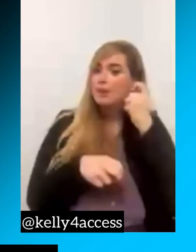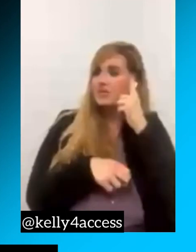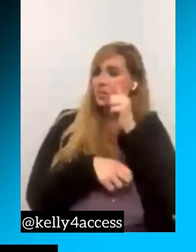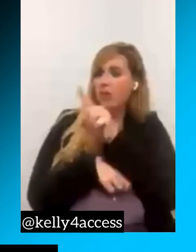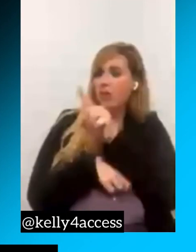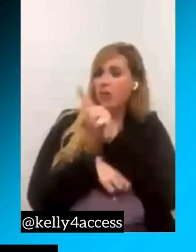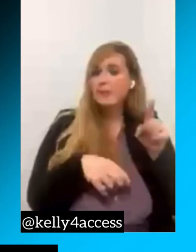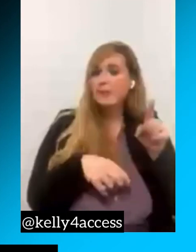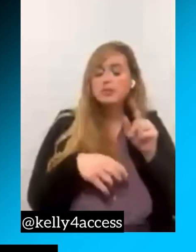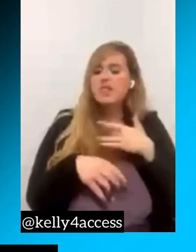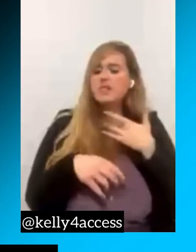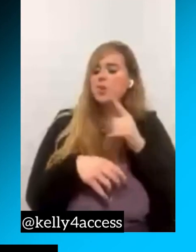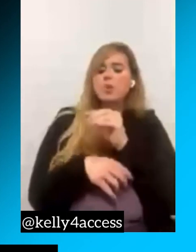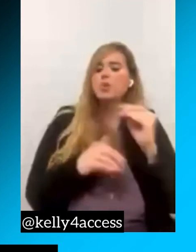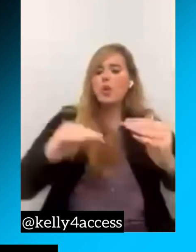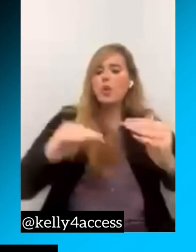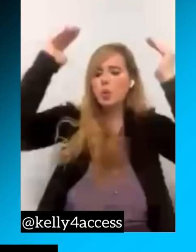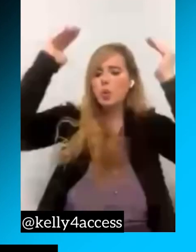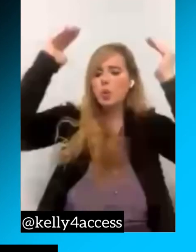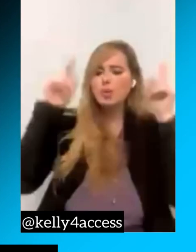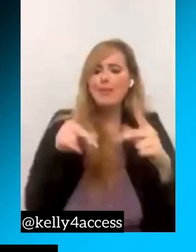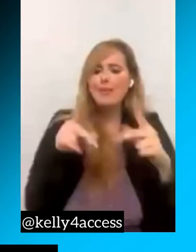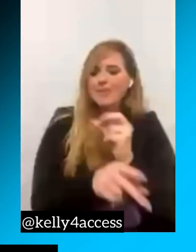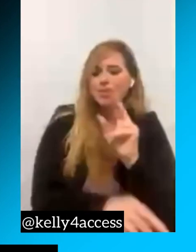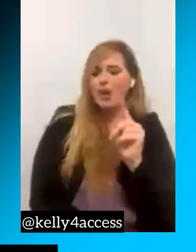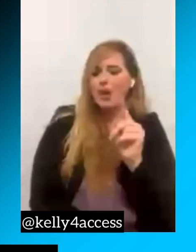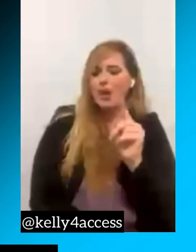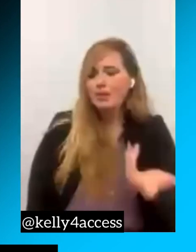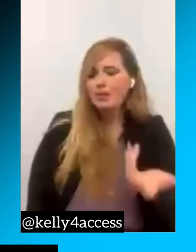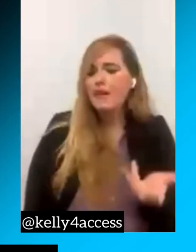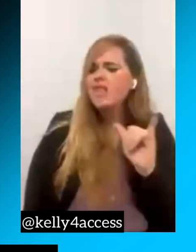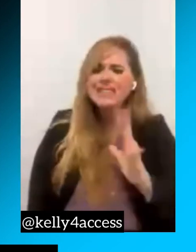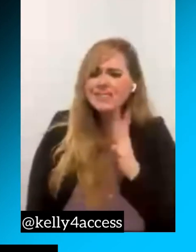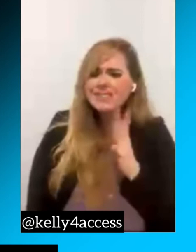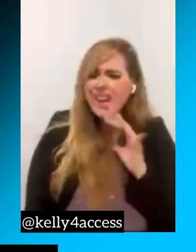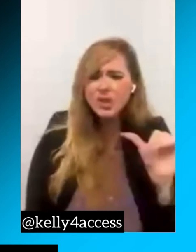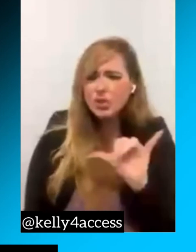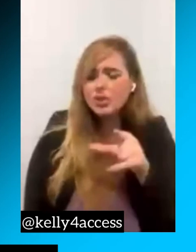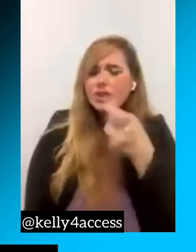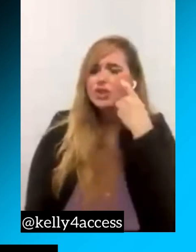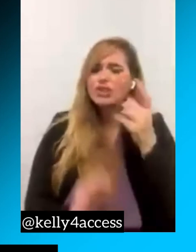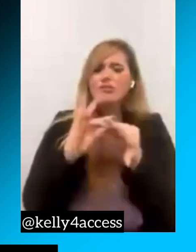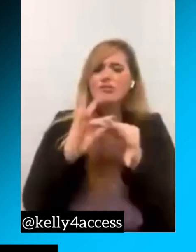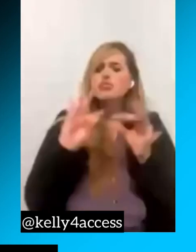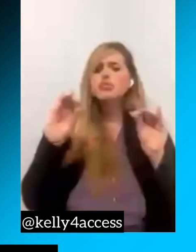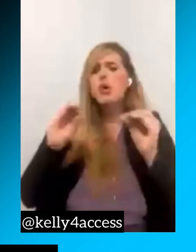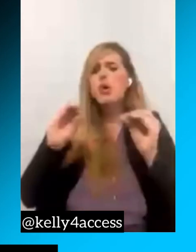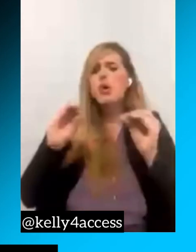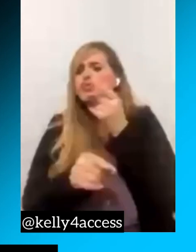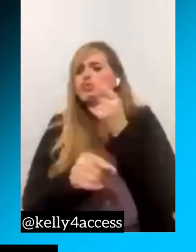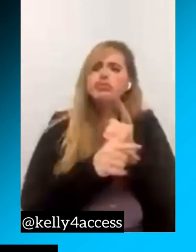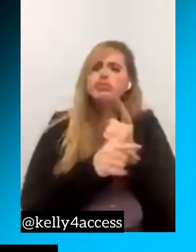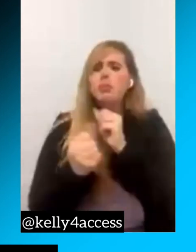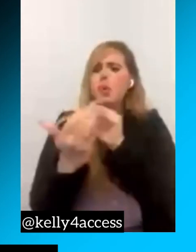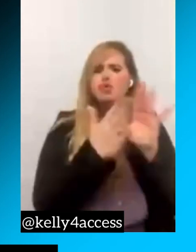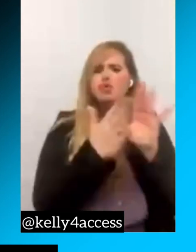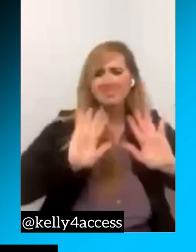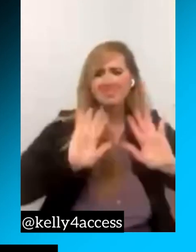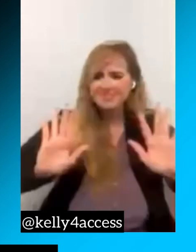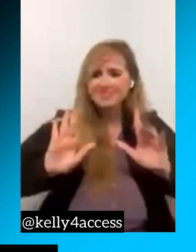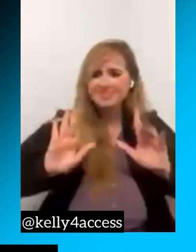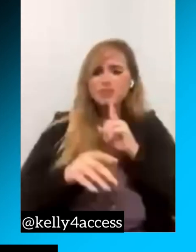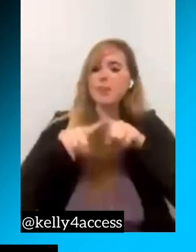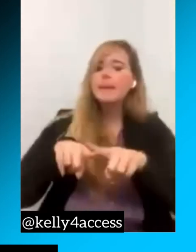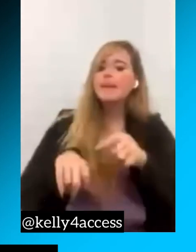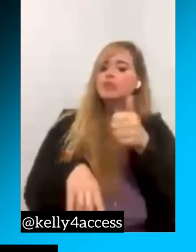too overwhelming to figure it out themselves. Mm-hmm. And that's totally fine as well. As you said, there's no right or wrong way to do this. It depends on